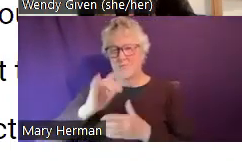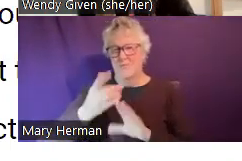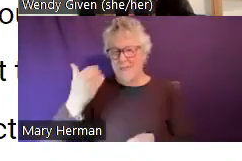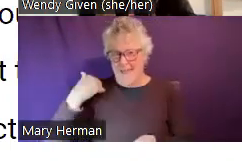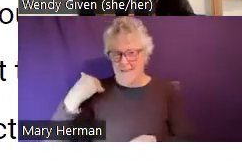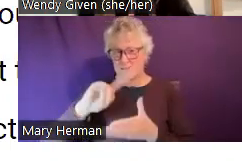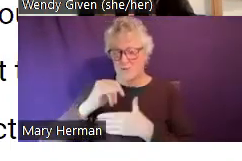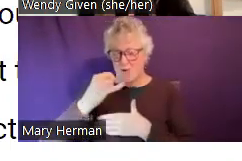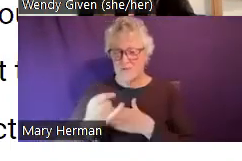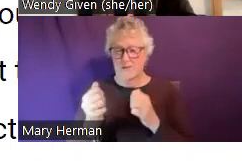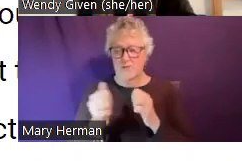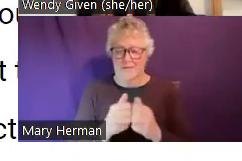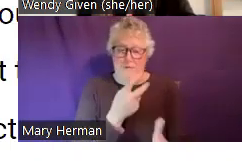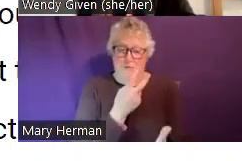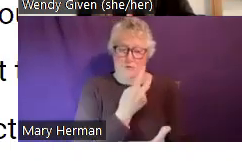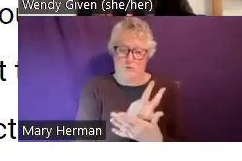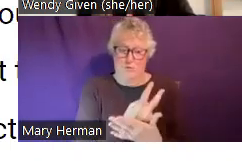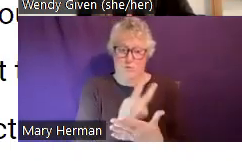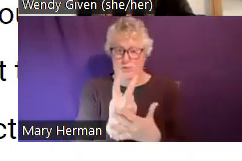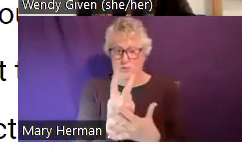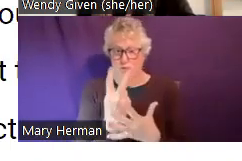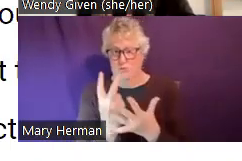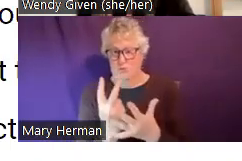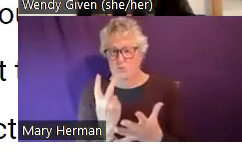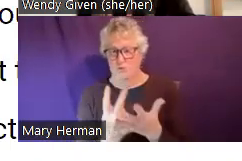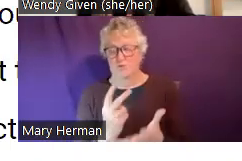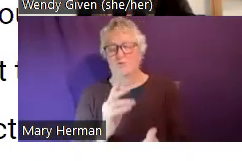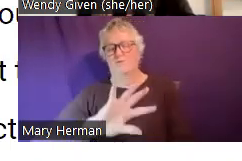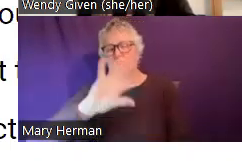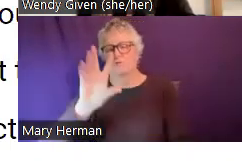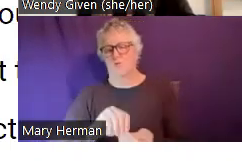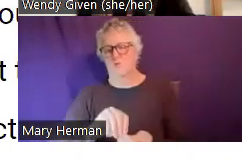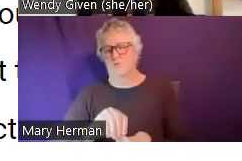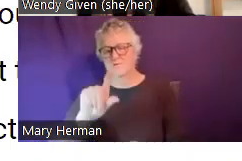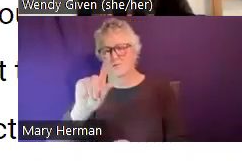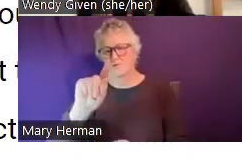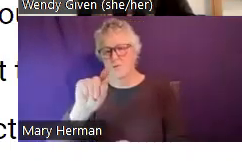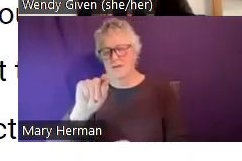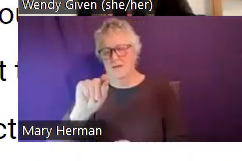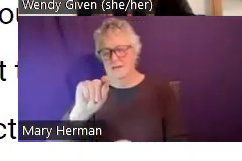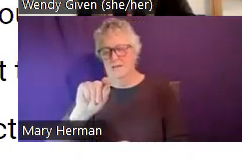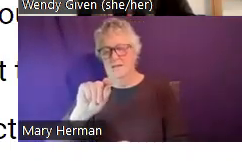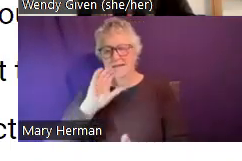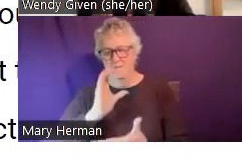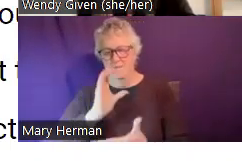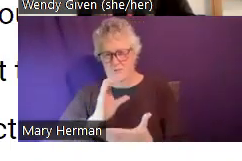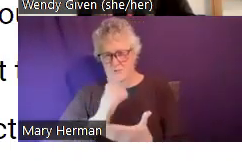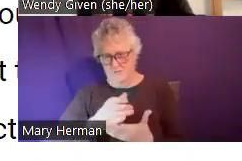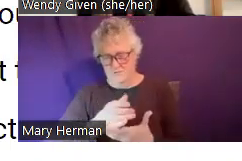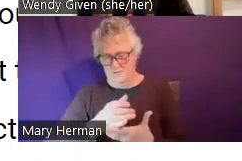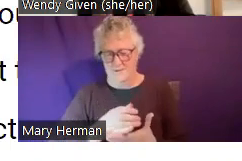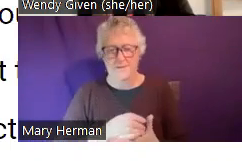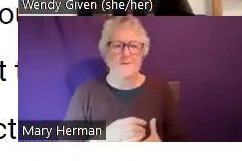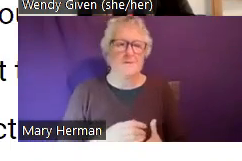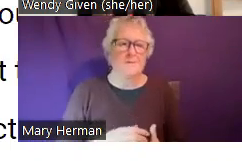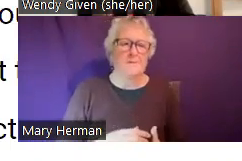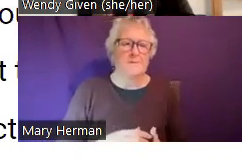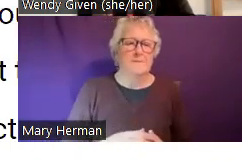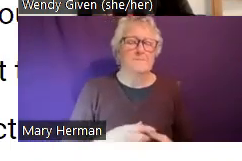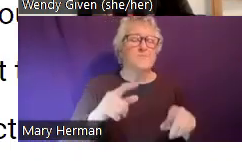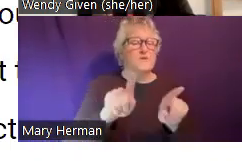There's an opportunity there to put in a location, a brief description. There's also an area there for